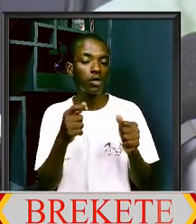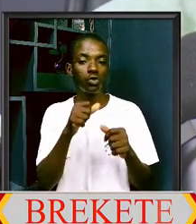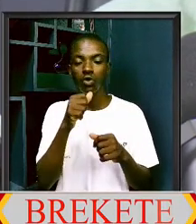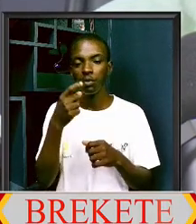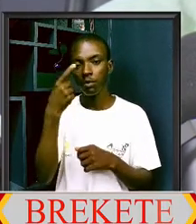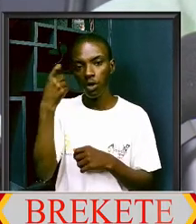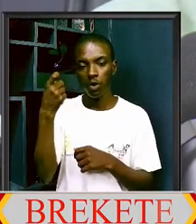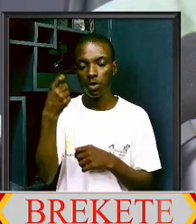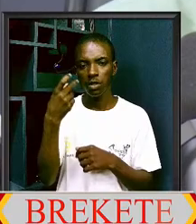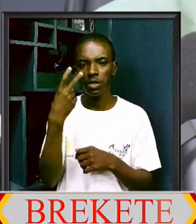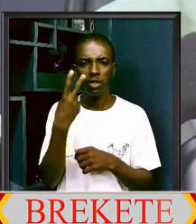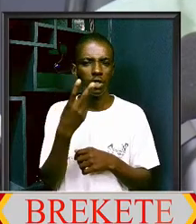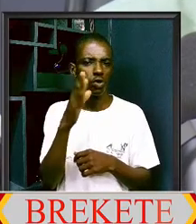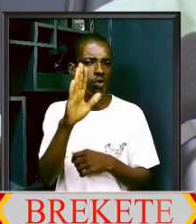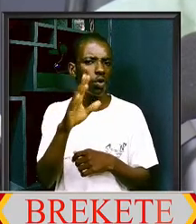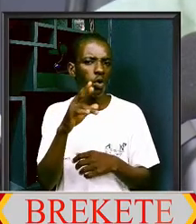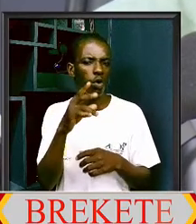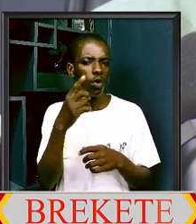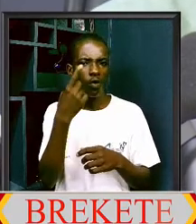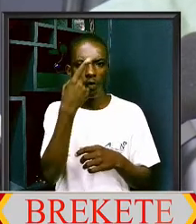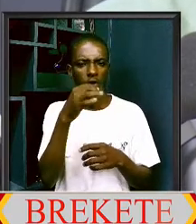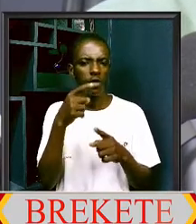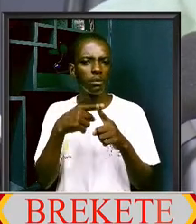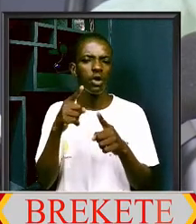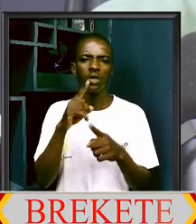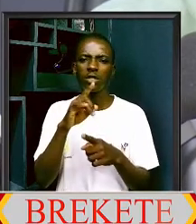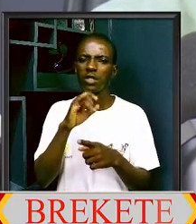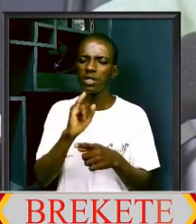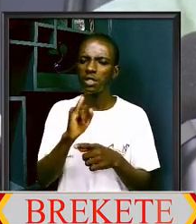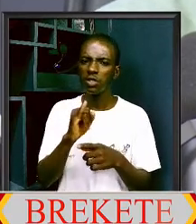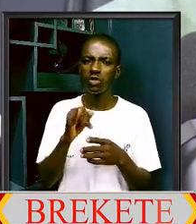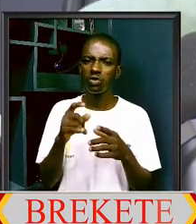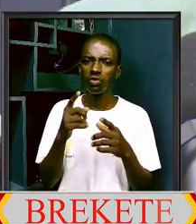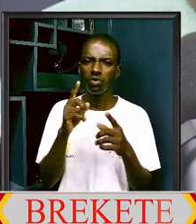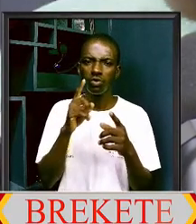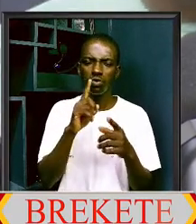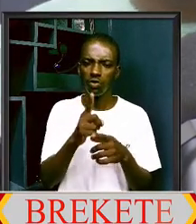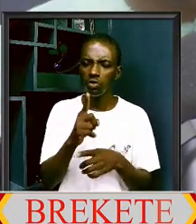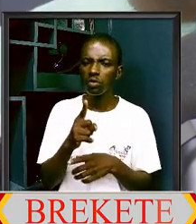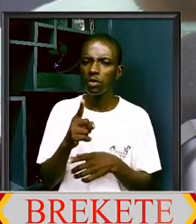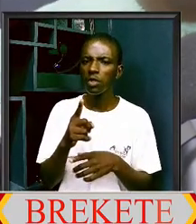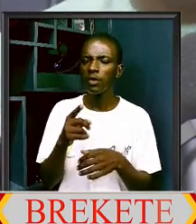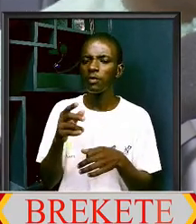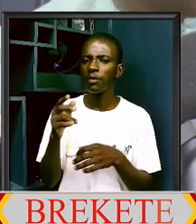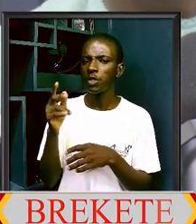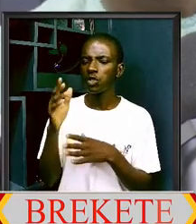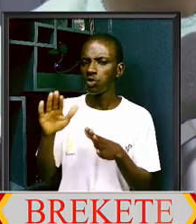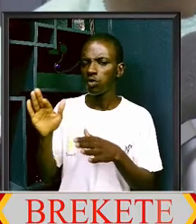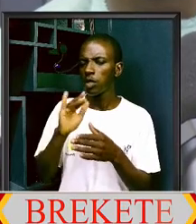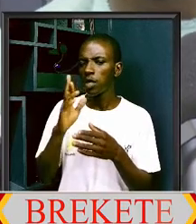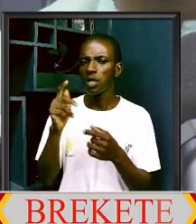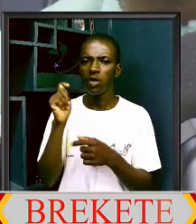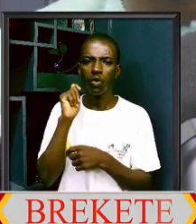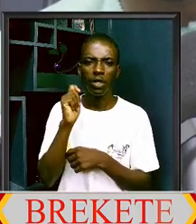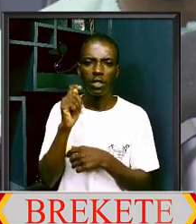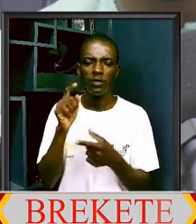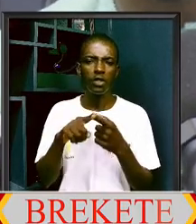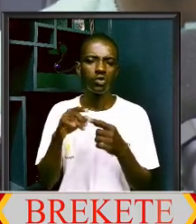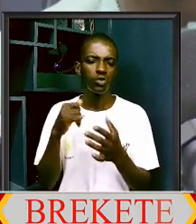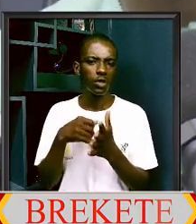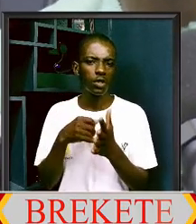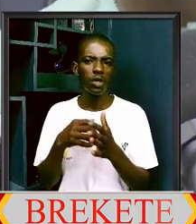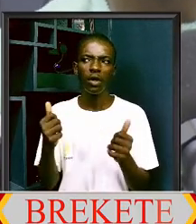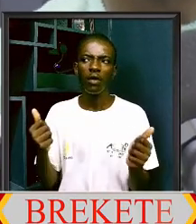because I'm seeing your face but that is the truth if my children are here they will testify to it I have